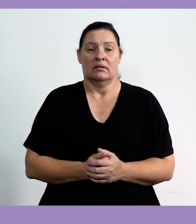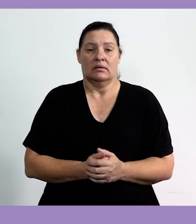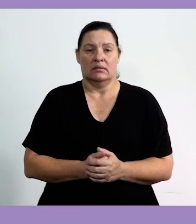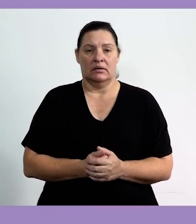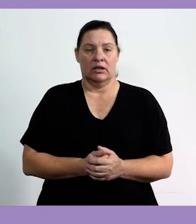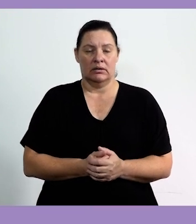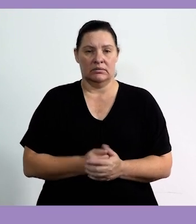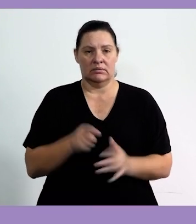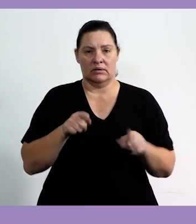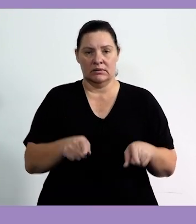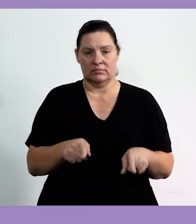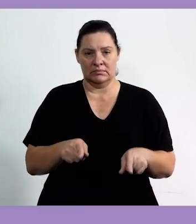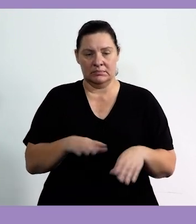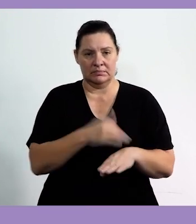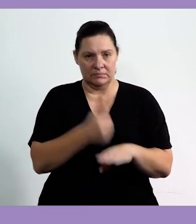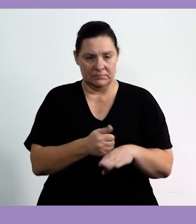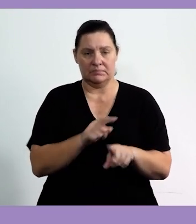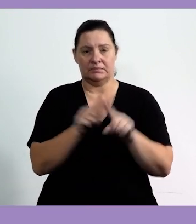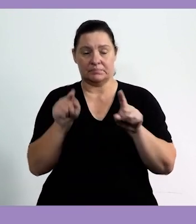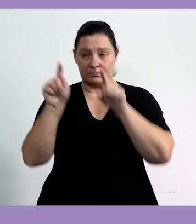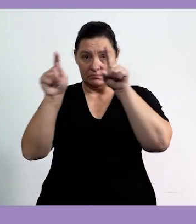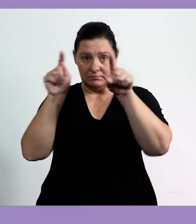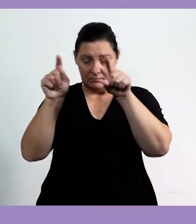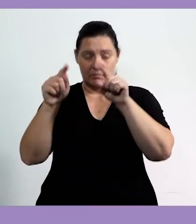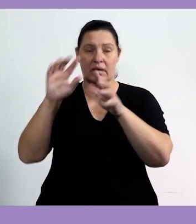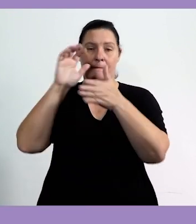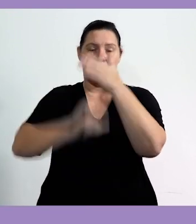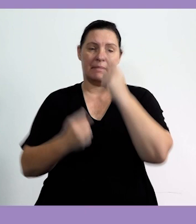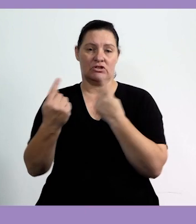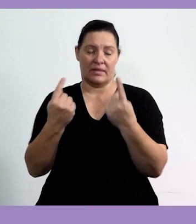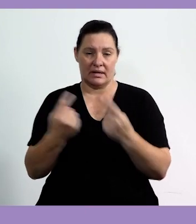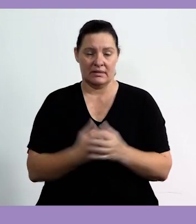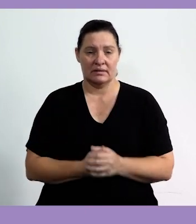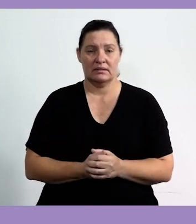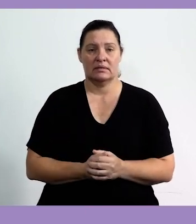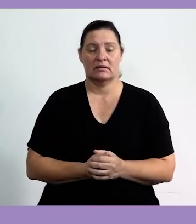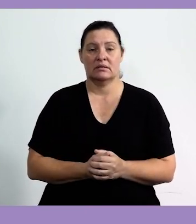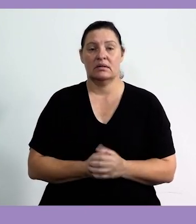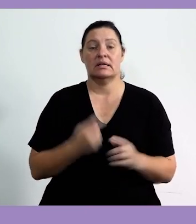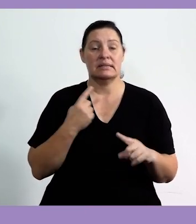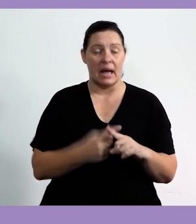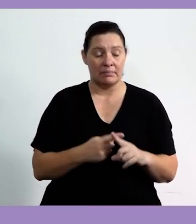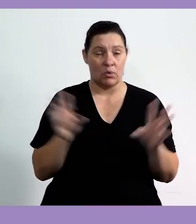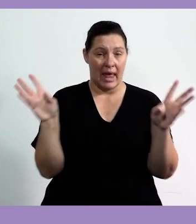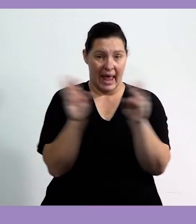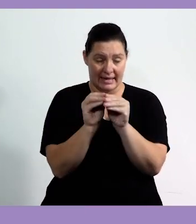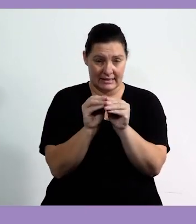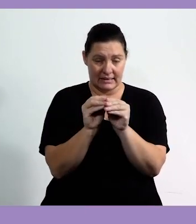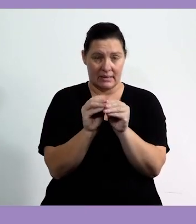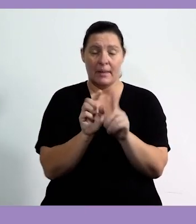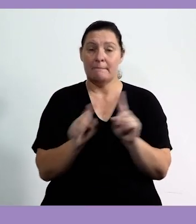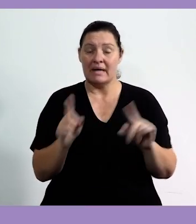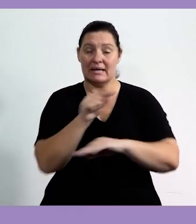to keep the base and we are going to subtract the exponents. So with multiplication, we were adding